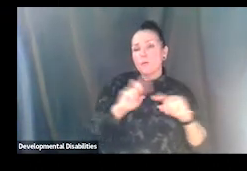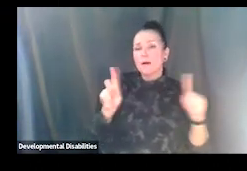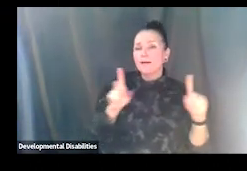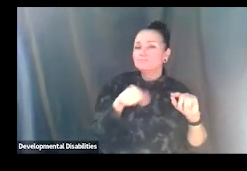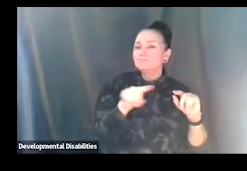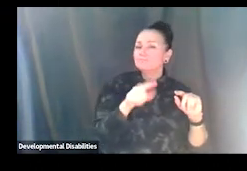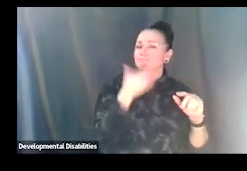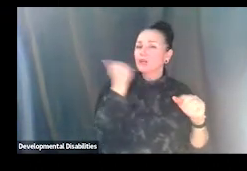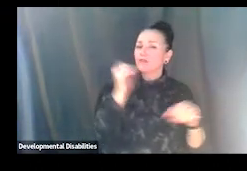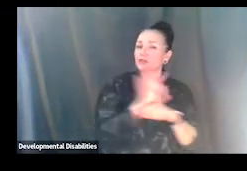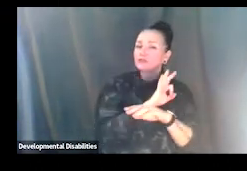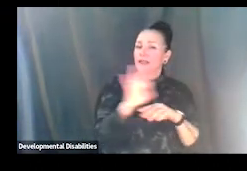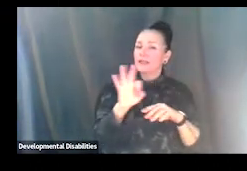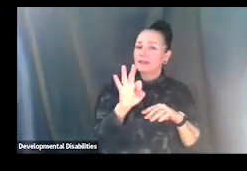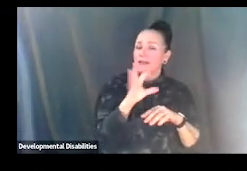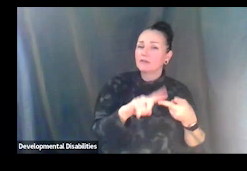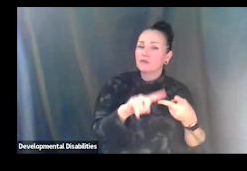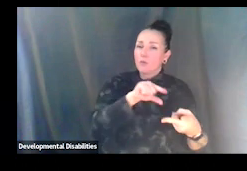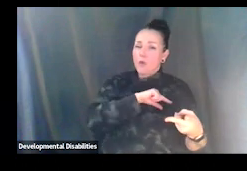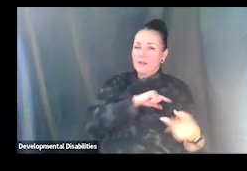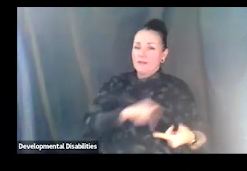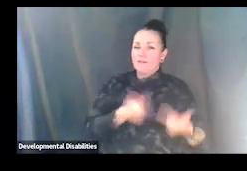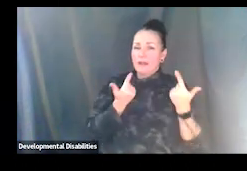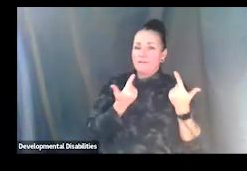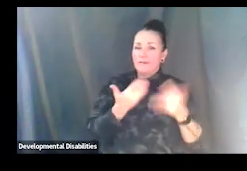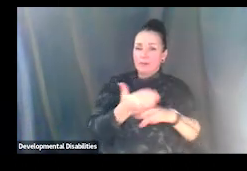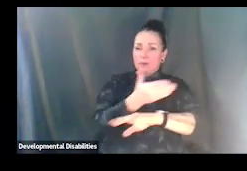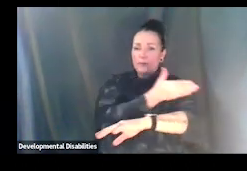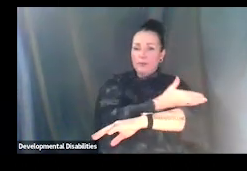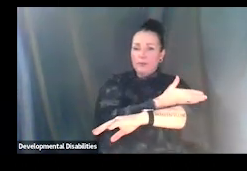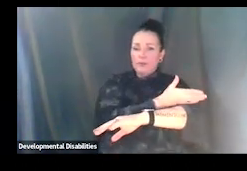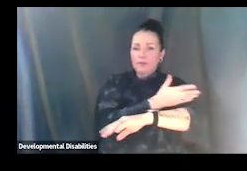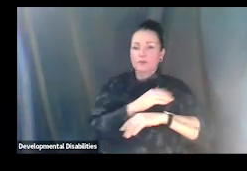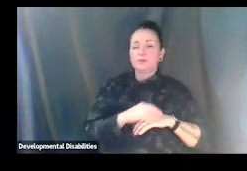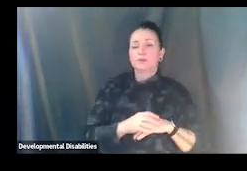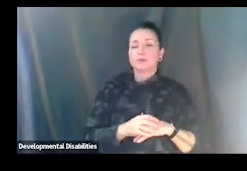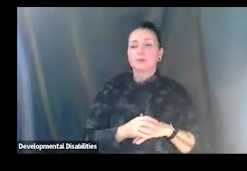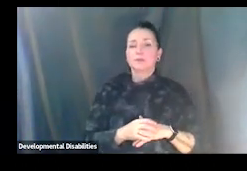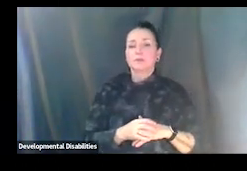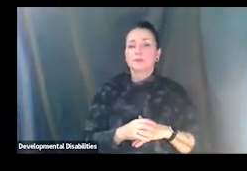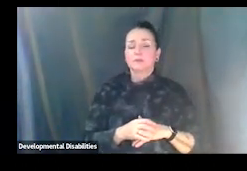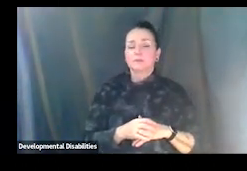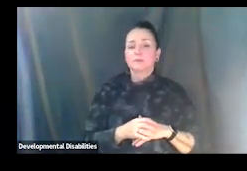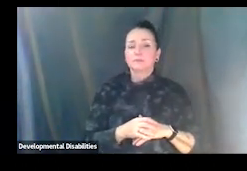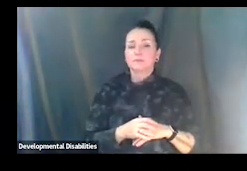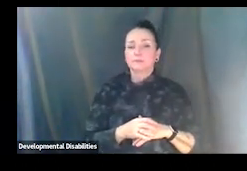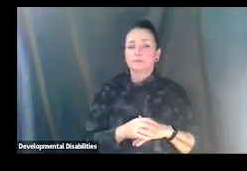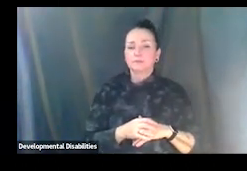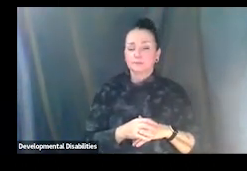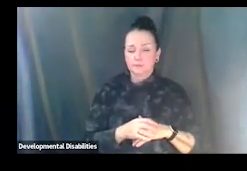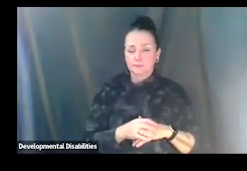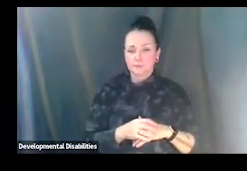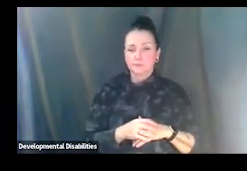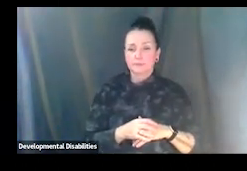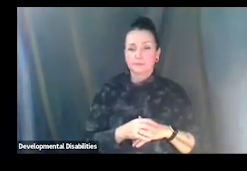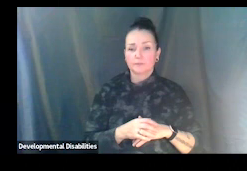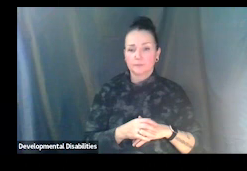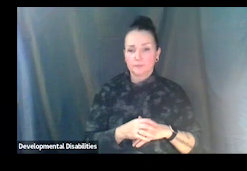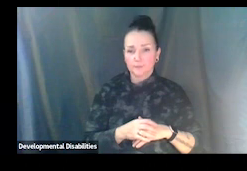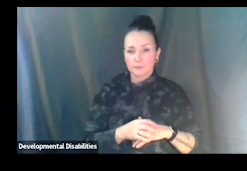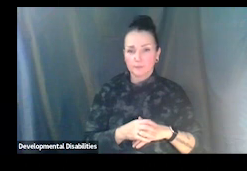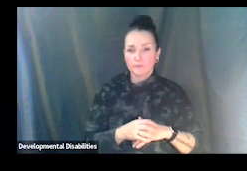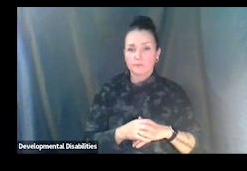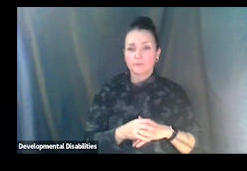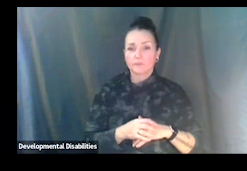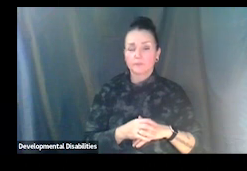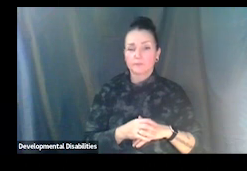to function and on their quality of life. So I don't know yet if I've met a parent who's, when we're talking about medicine, who said, oh, well,